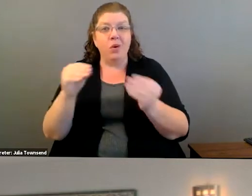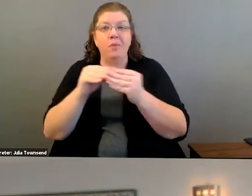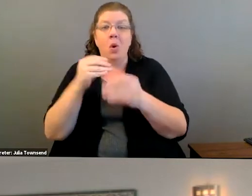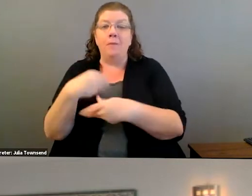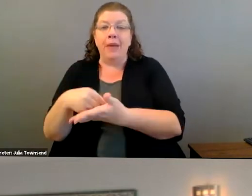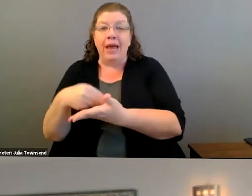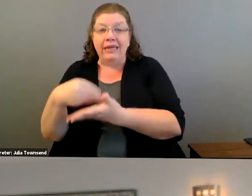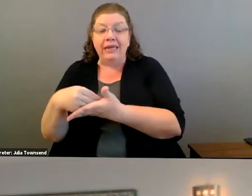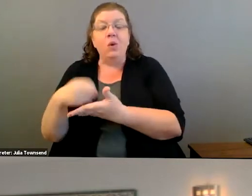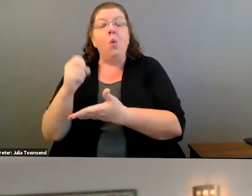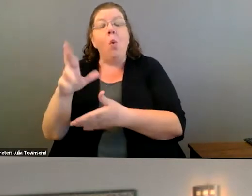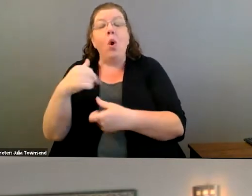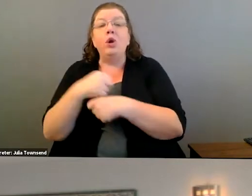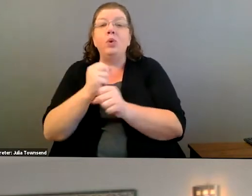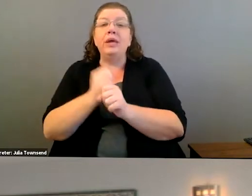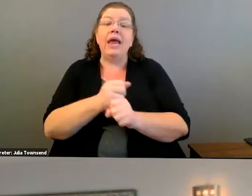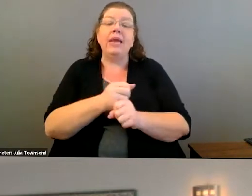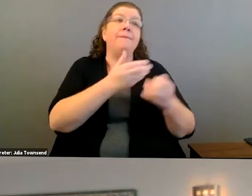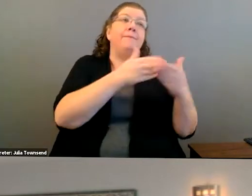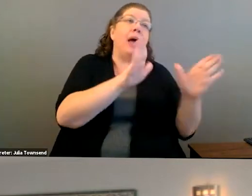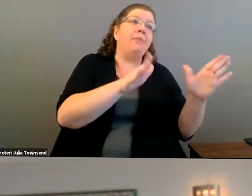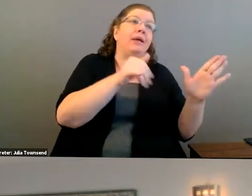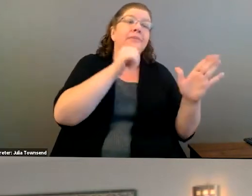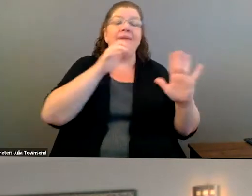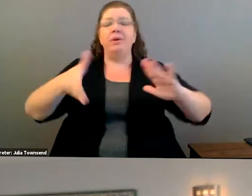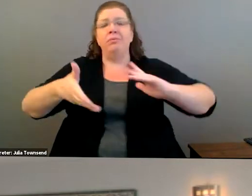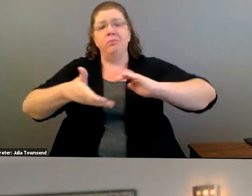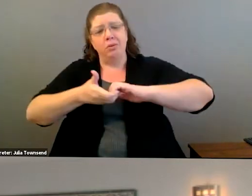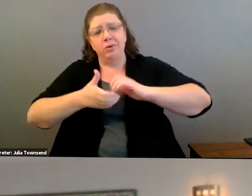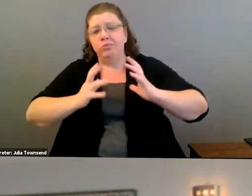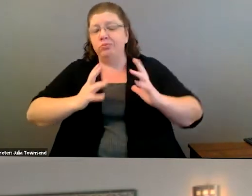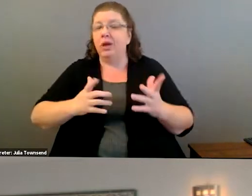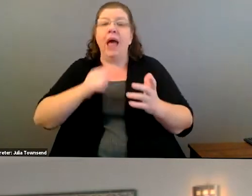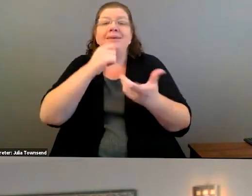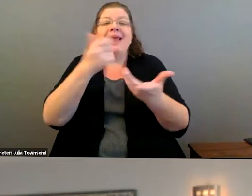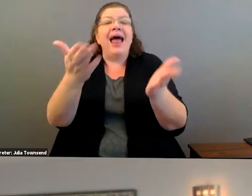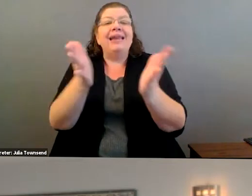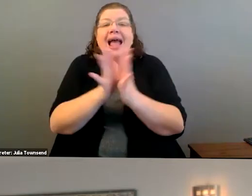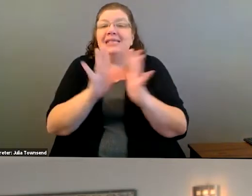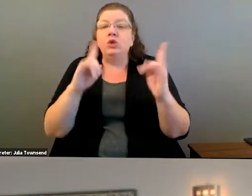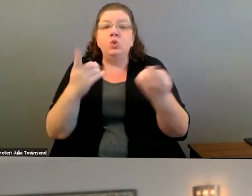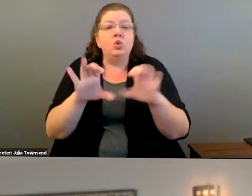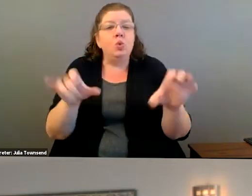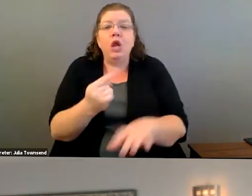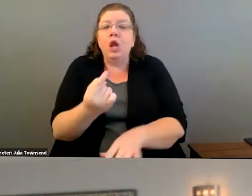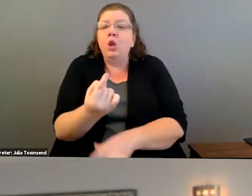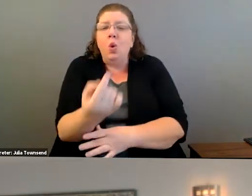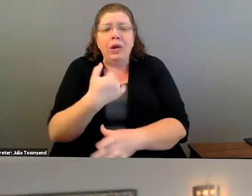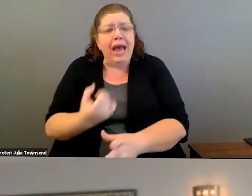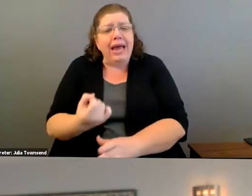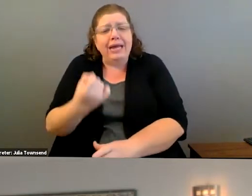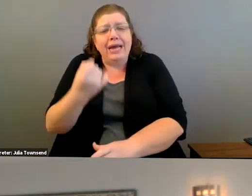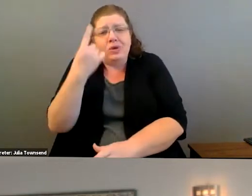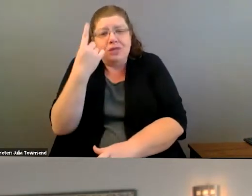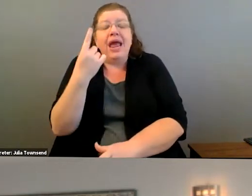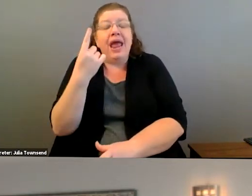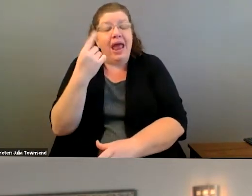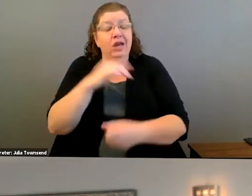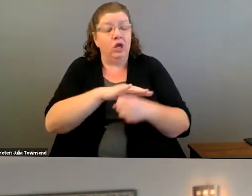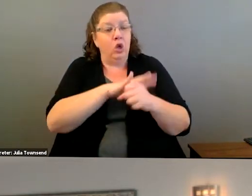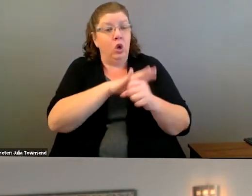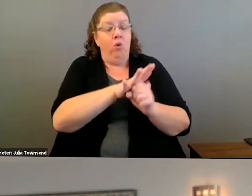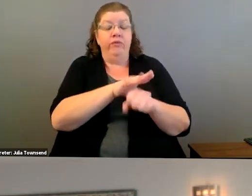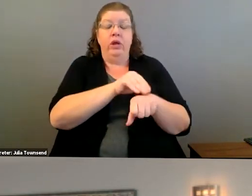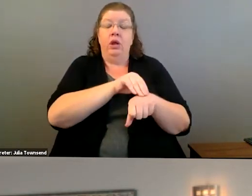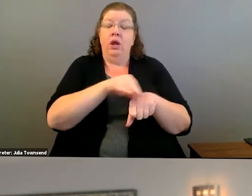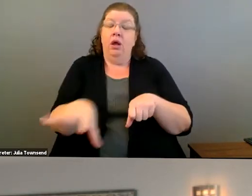and private partnerships. My point is, I'm not asking the district to do this alone. I understand that the repercussions of COVID have